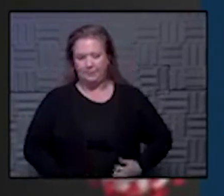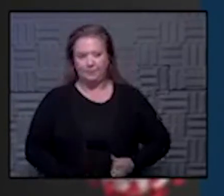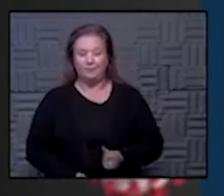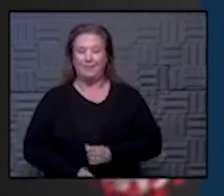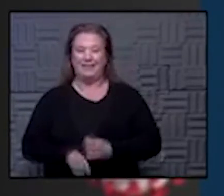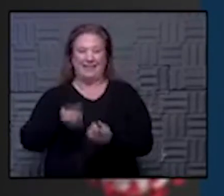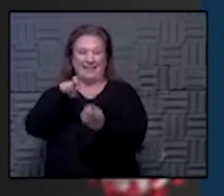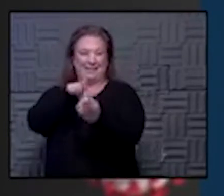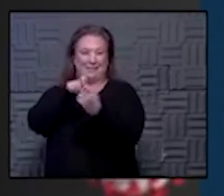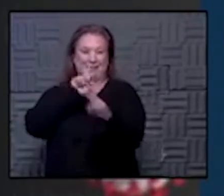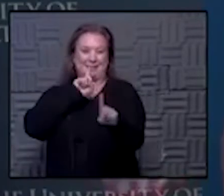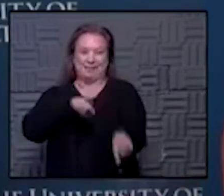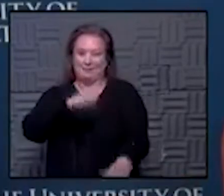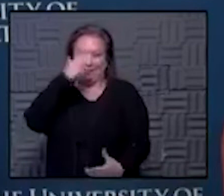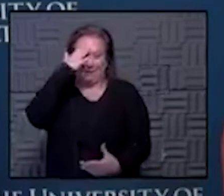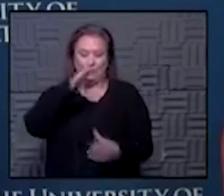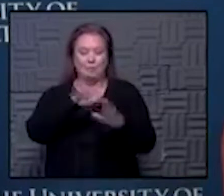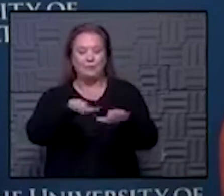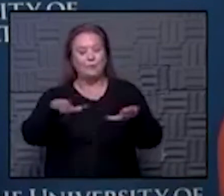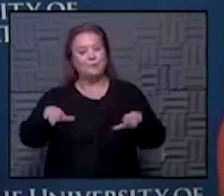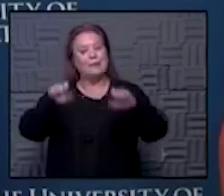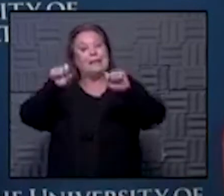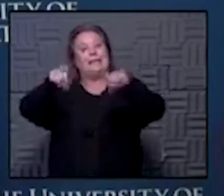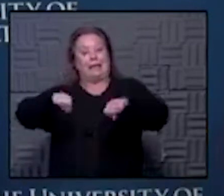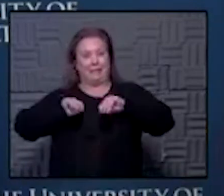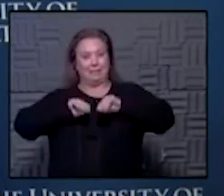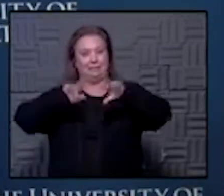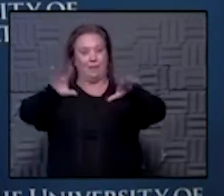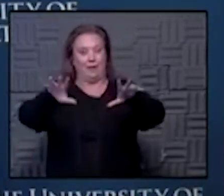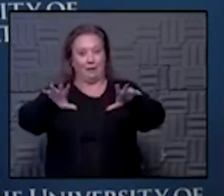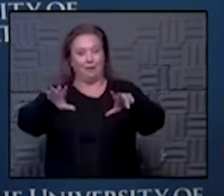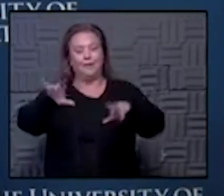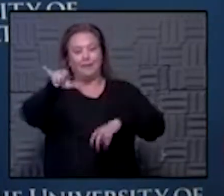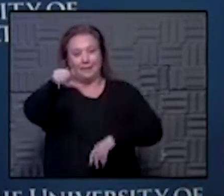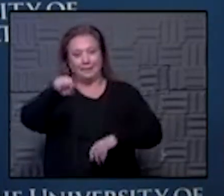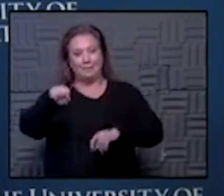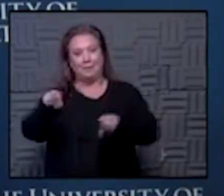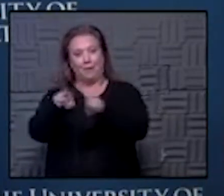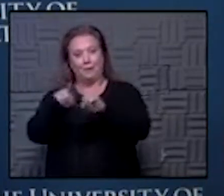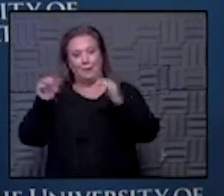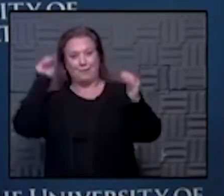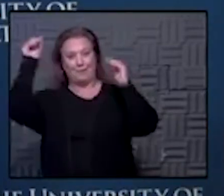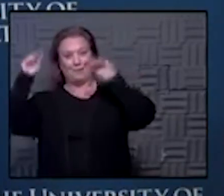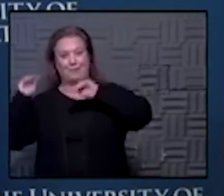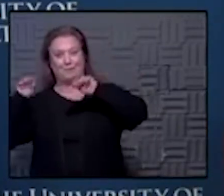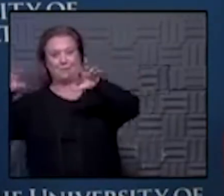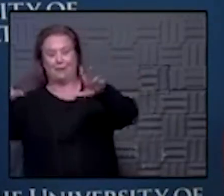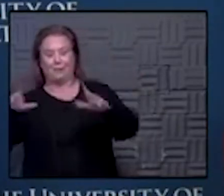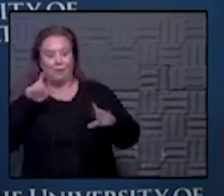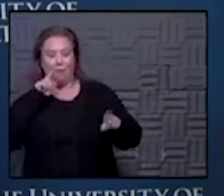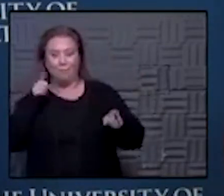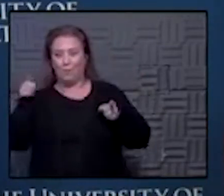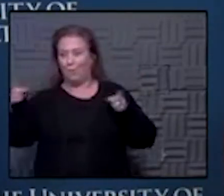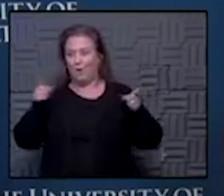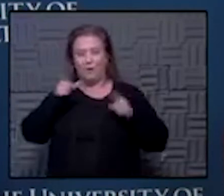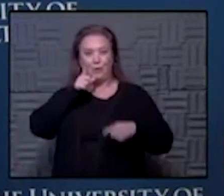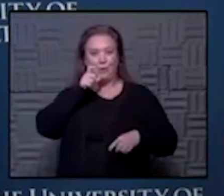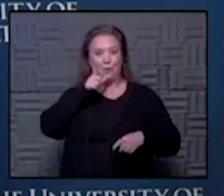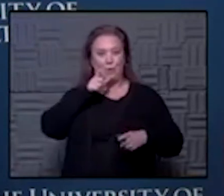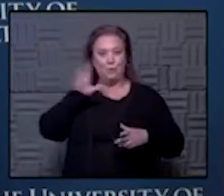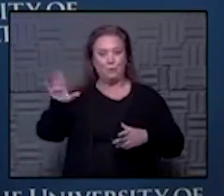specific answer to that. What I know is children can spread it, but so can adults. So I don't know that we can point our finger at any